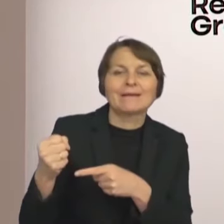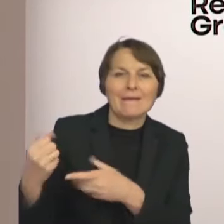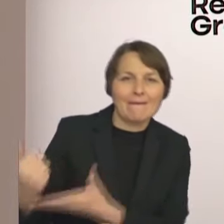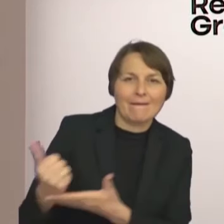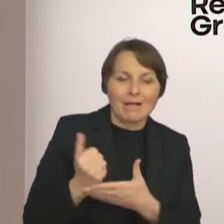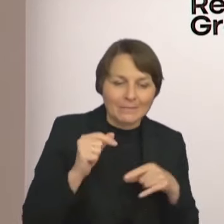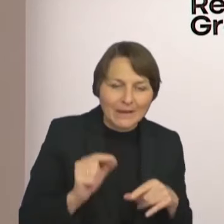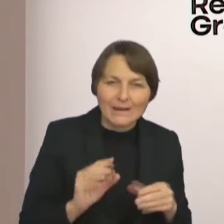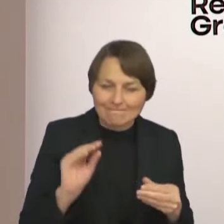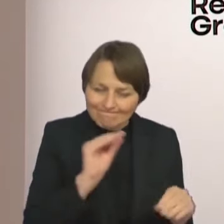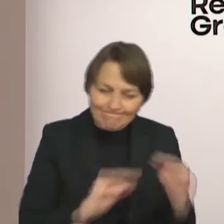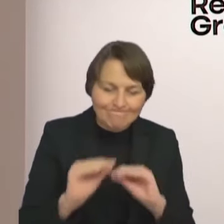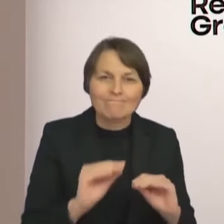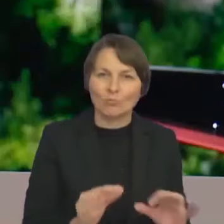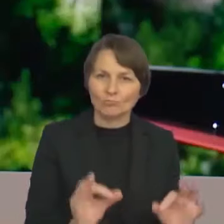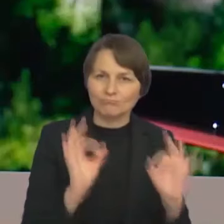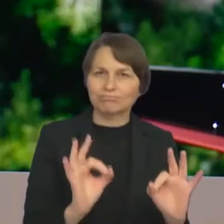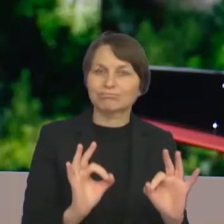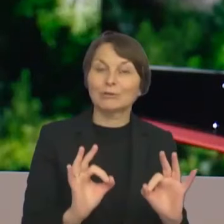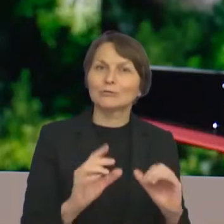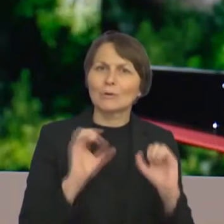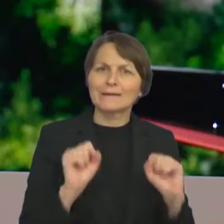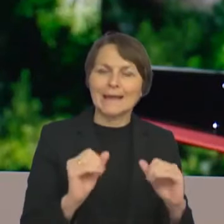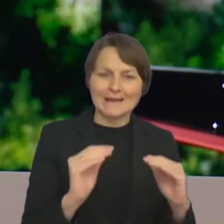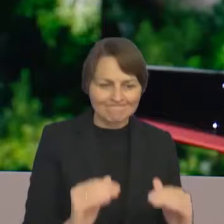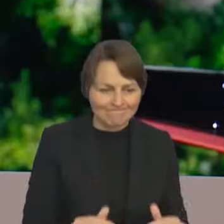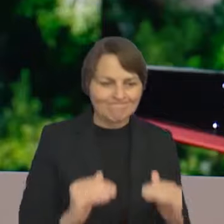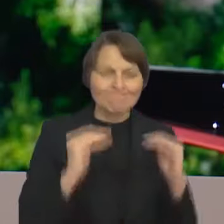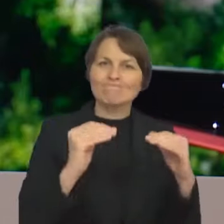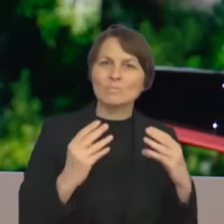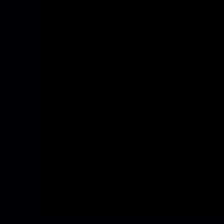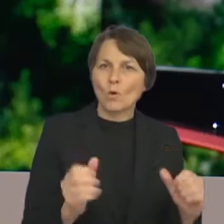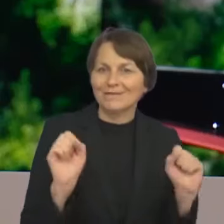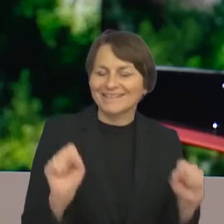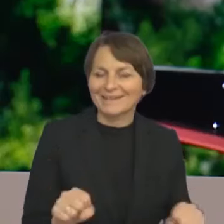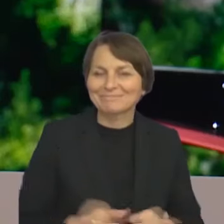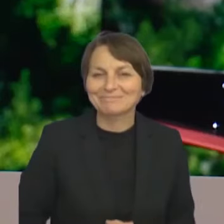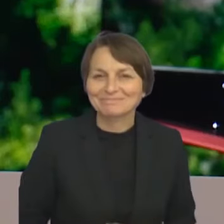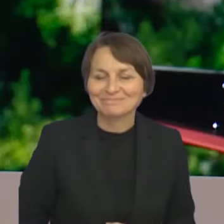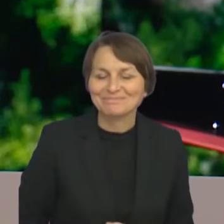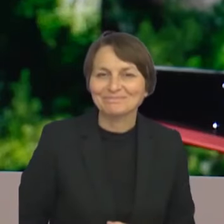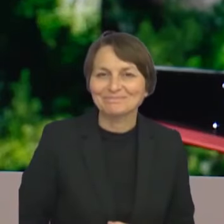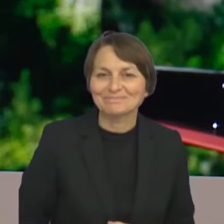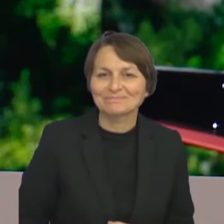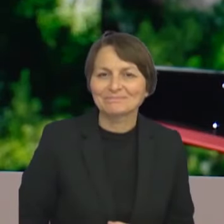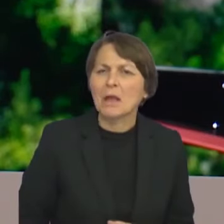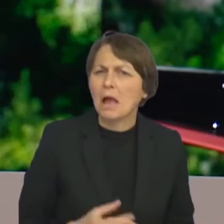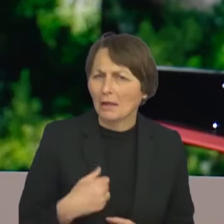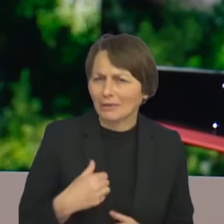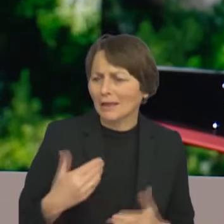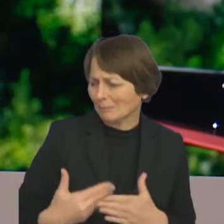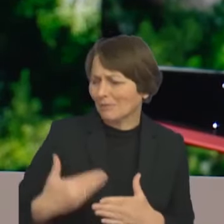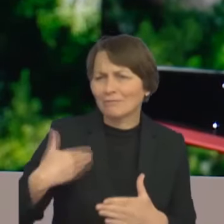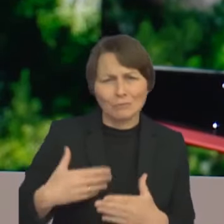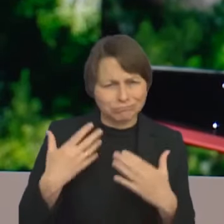get, well, the top of the range. But believe you me, I've been through these challenges before, and everybody's